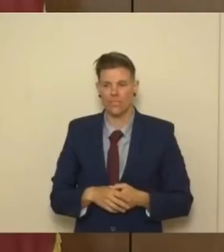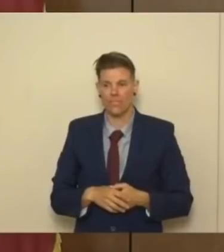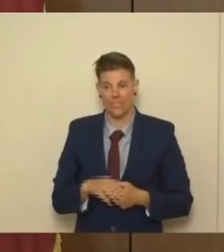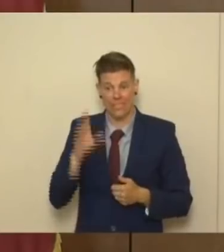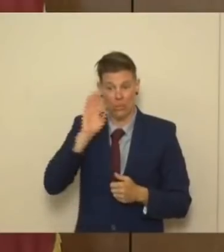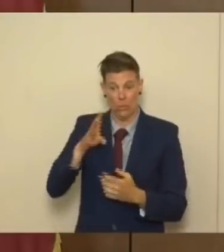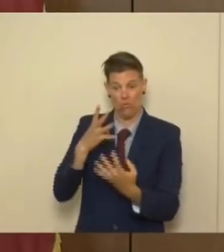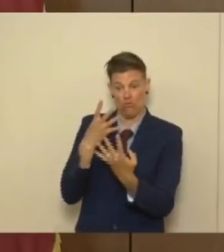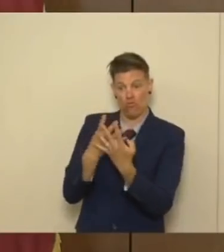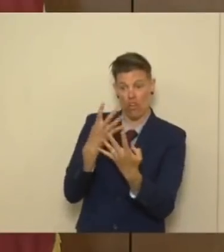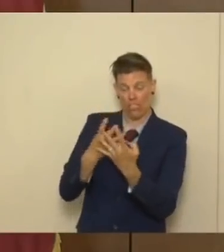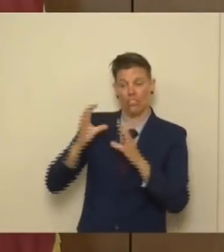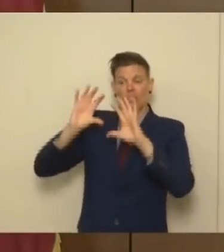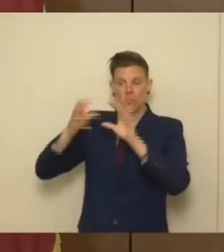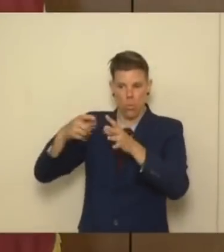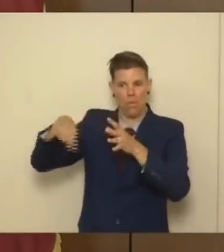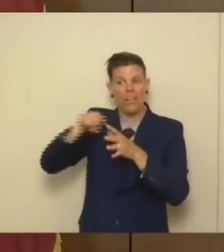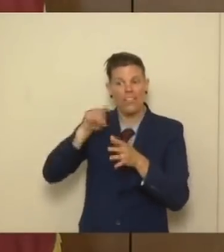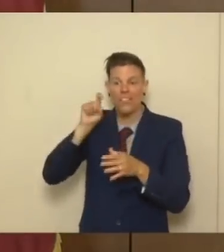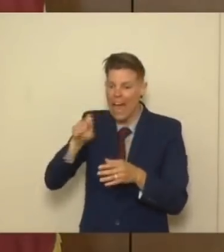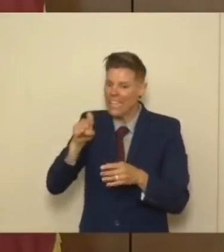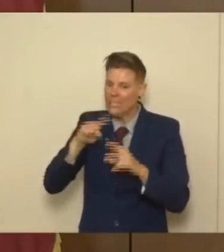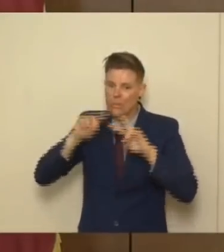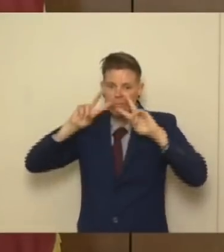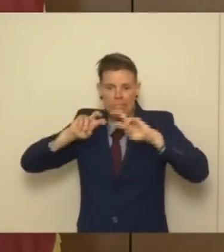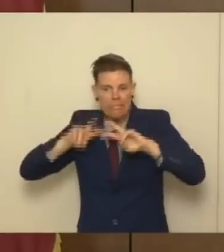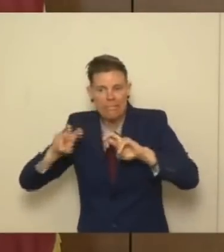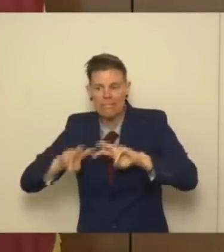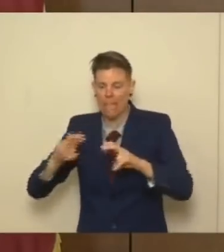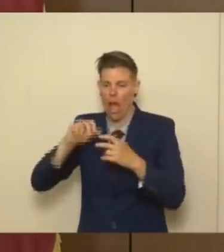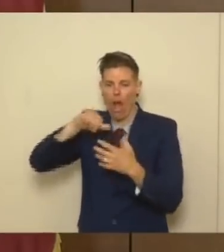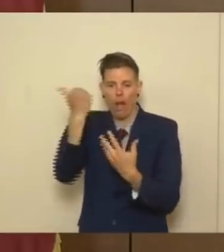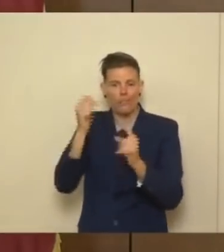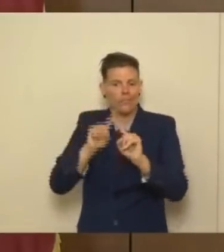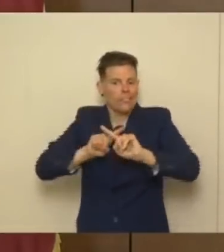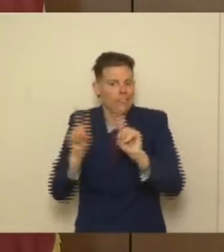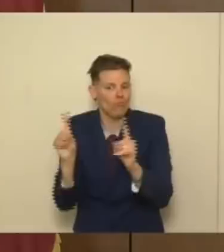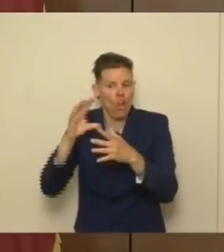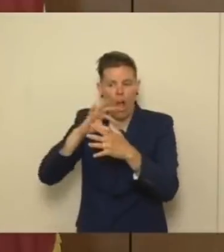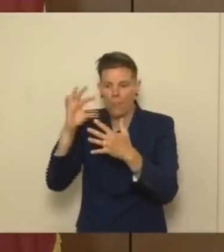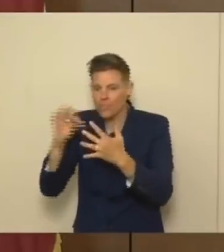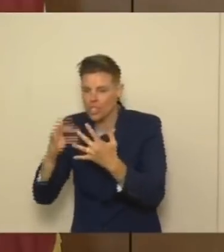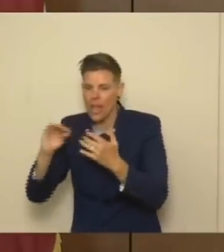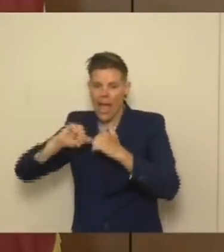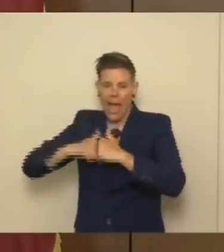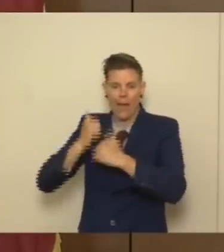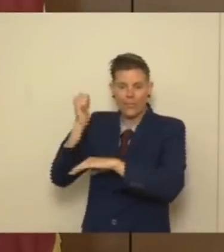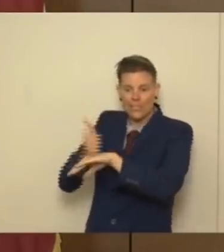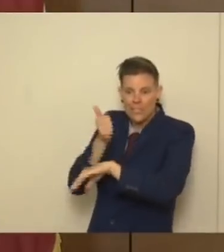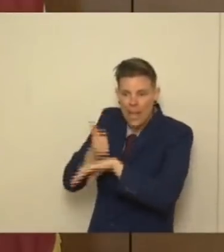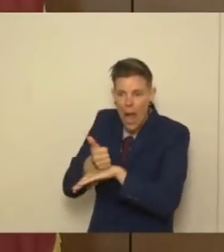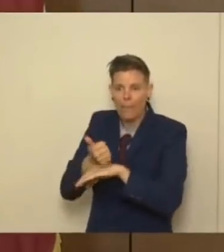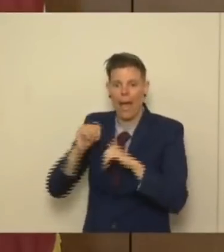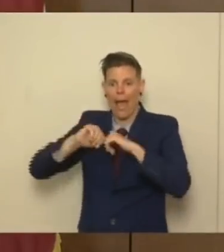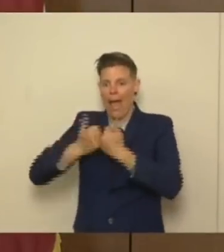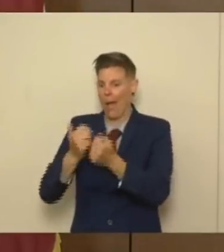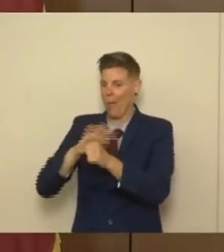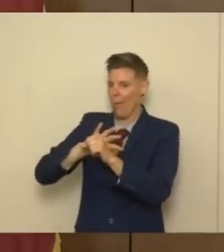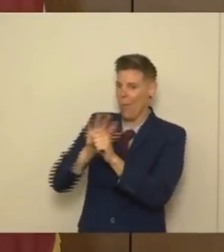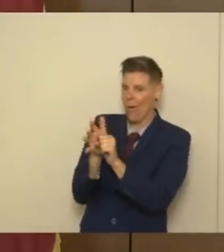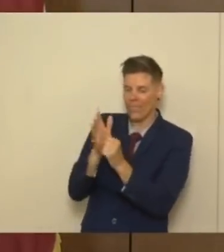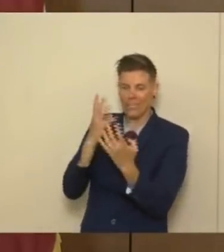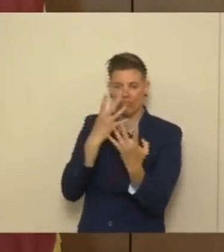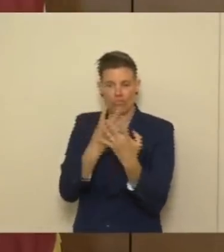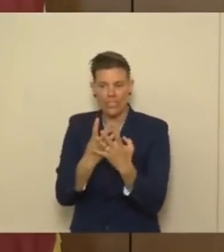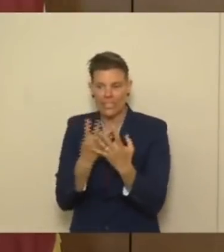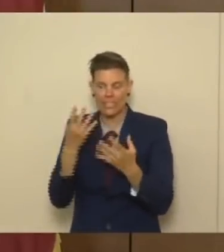Mexico explored in having a maybe COVID corrections only facility. Harder to do than